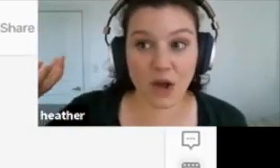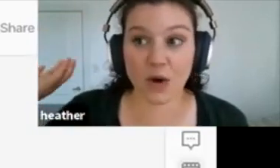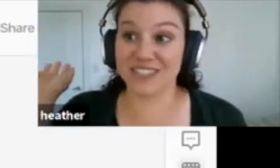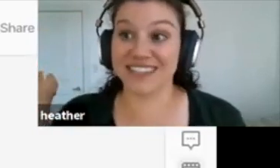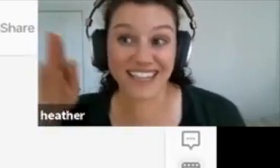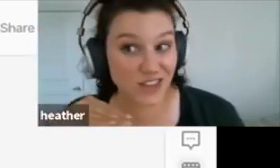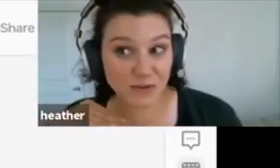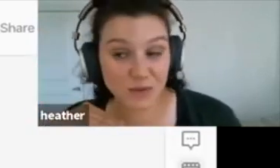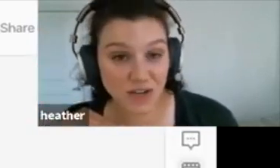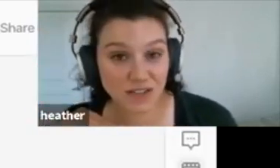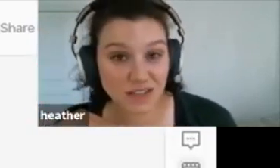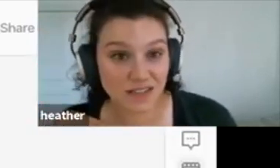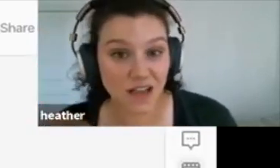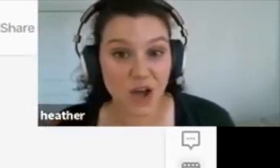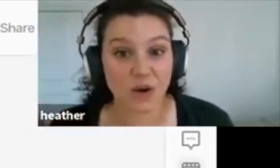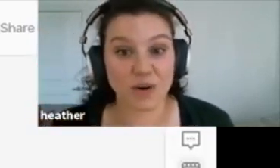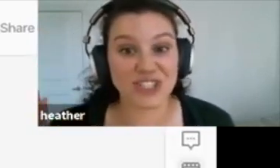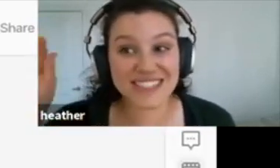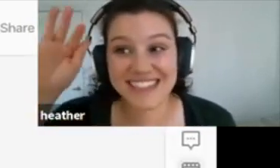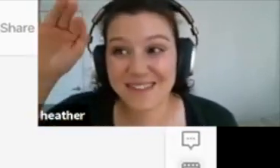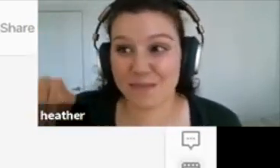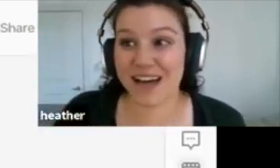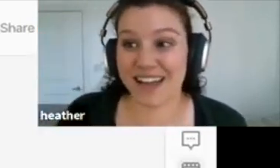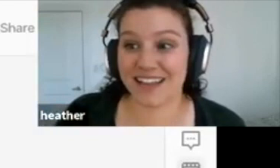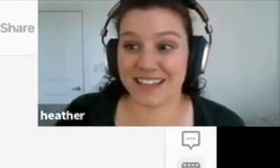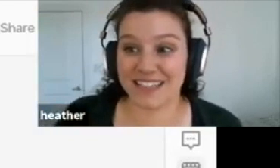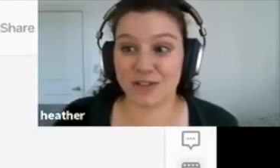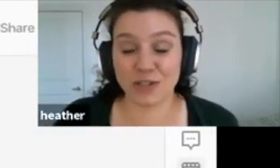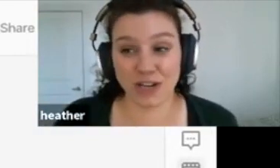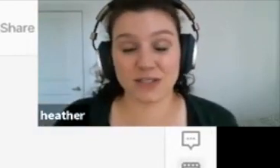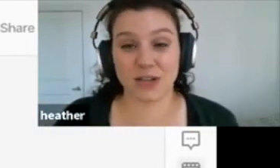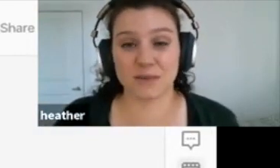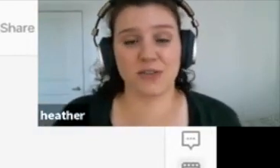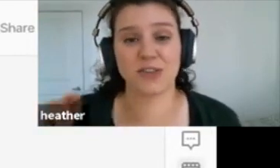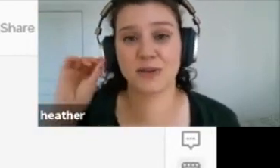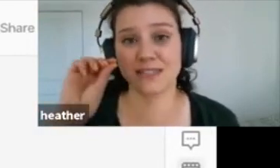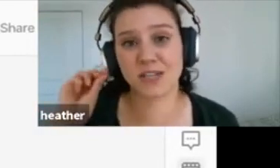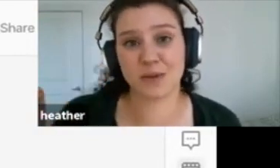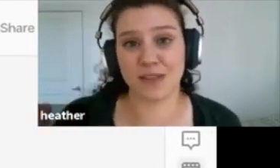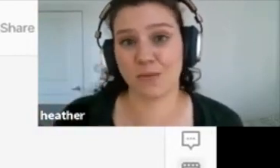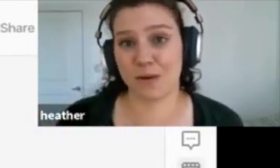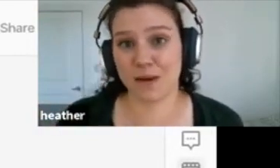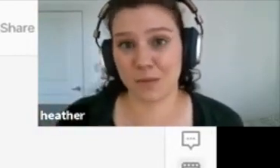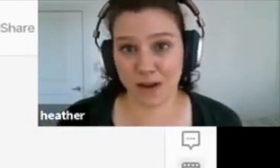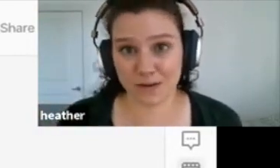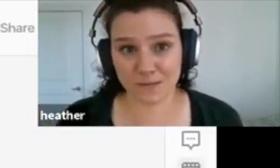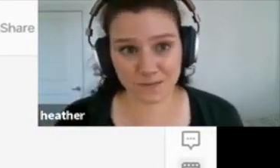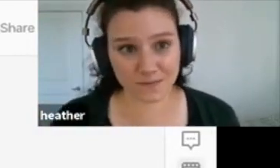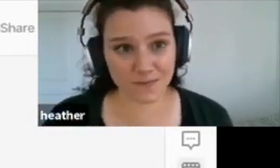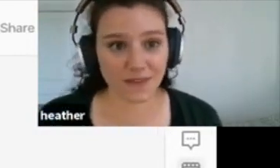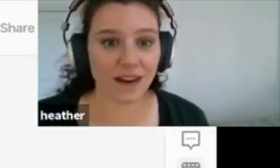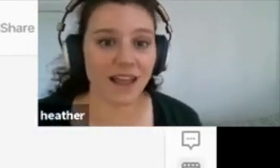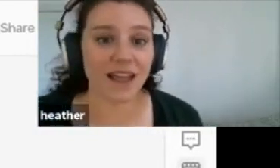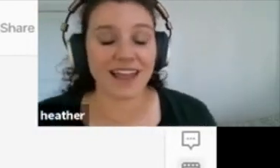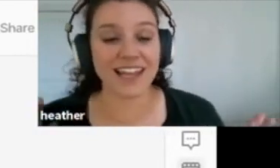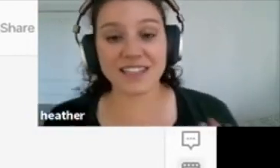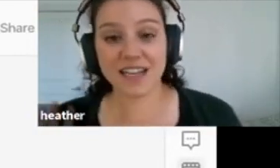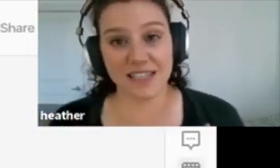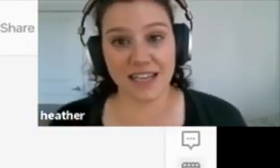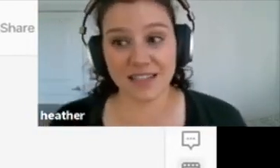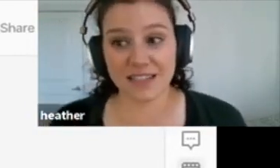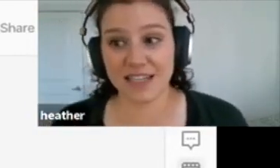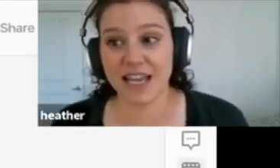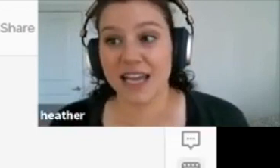words or delete those words, or just leave them highlighted in your transcript so that you can deal with them one by one. In